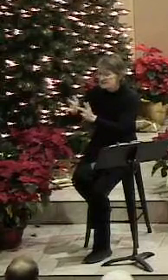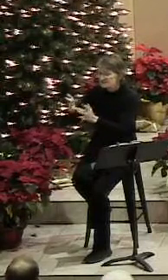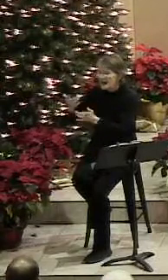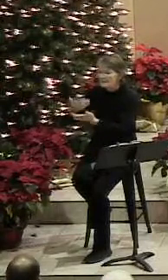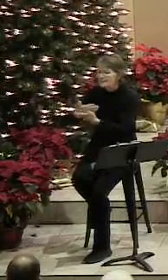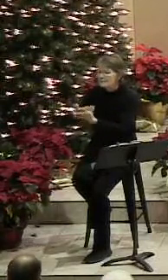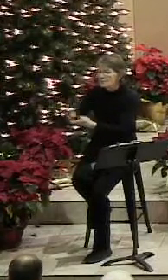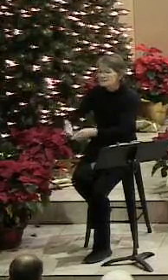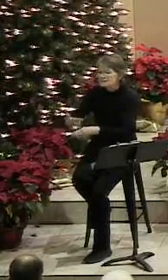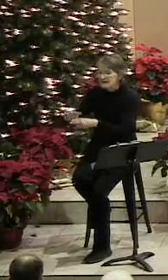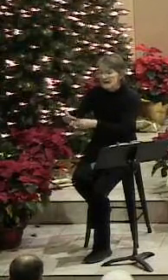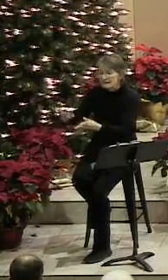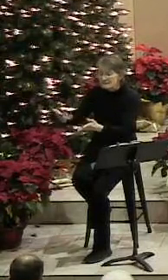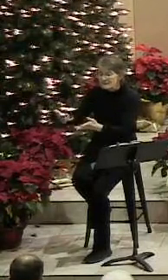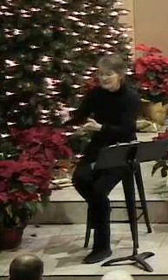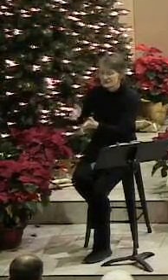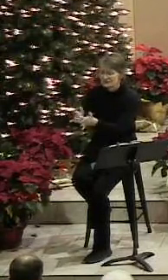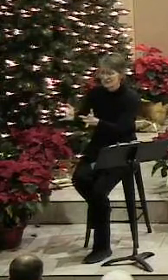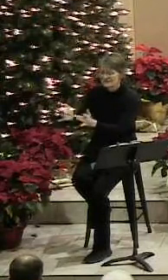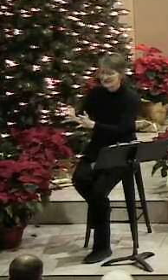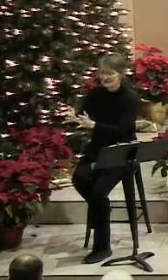before he was conceived in the womb.